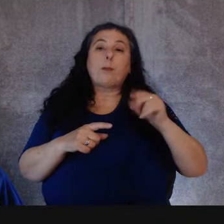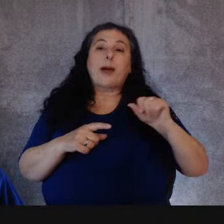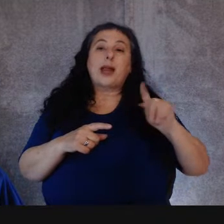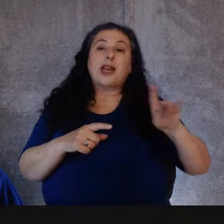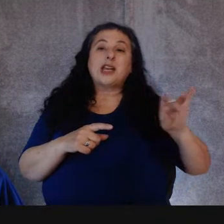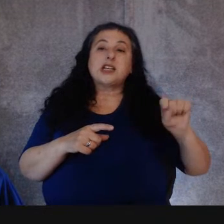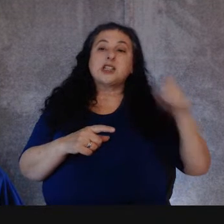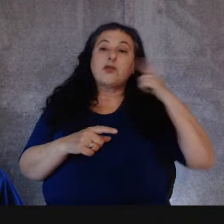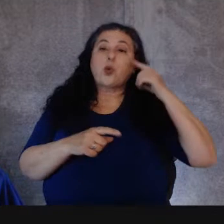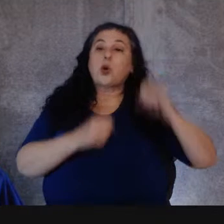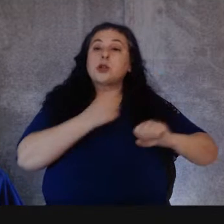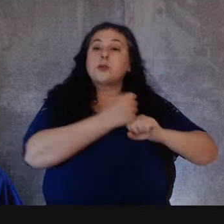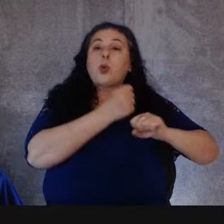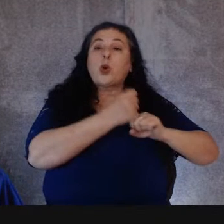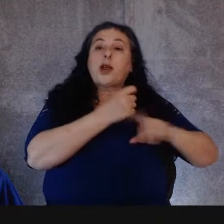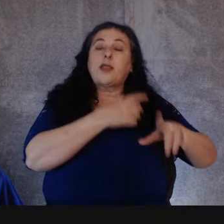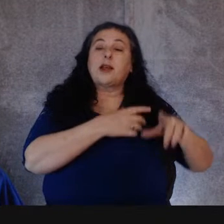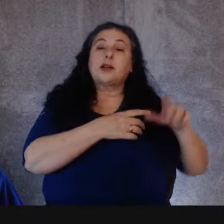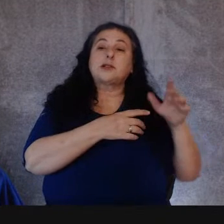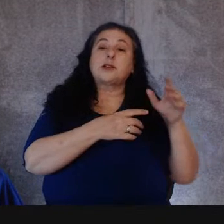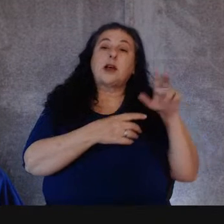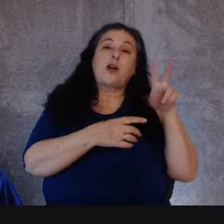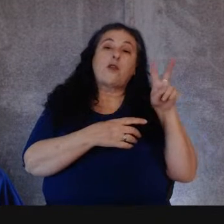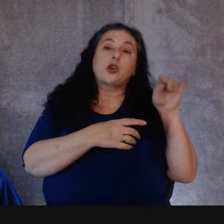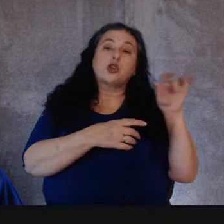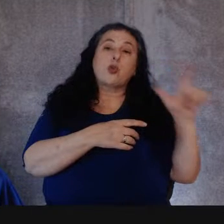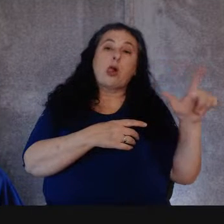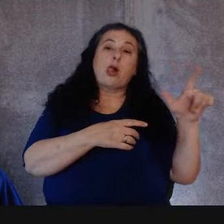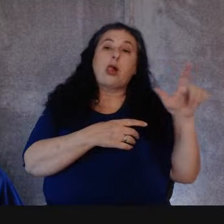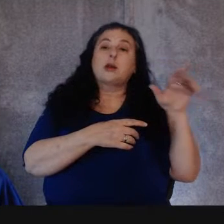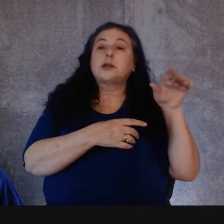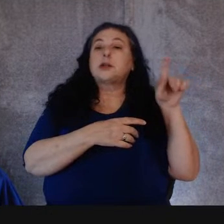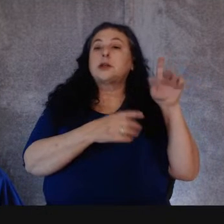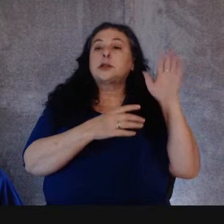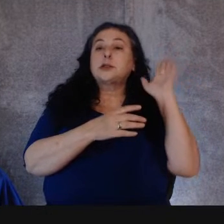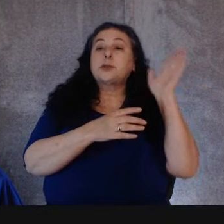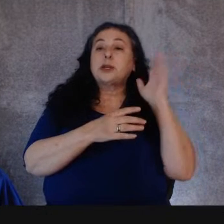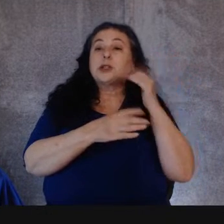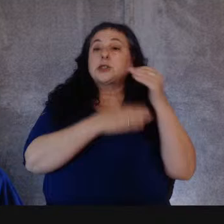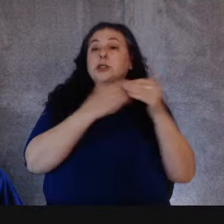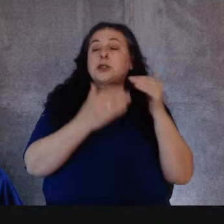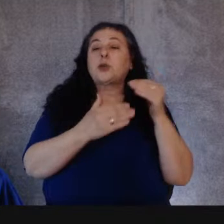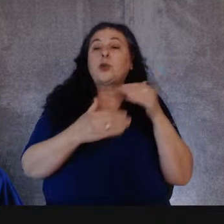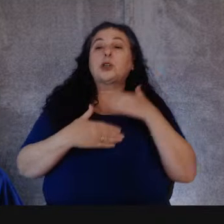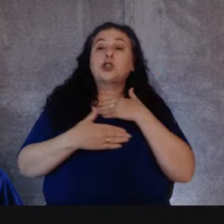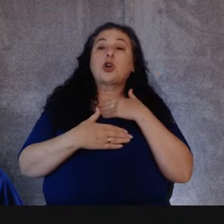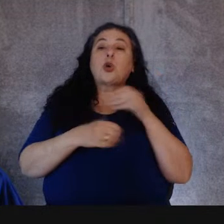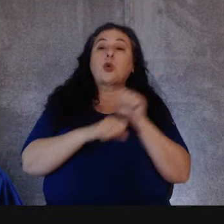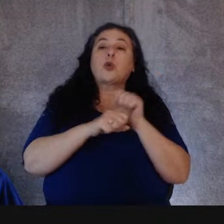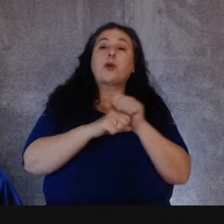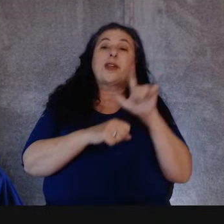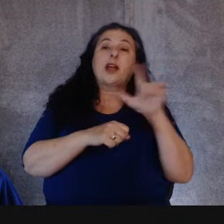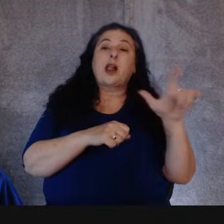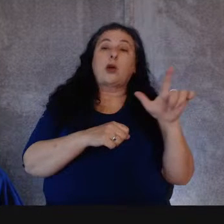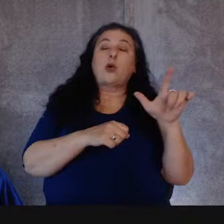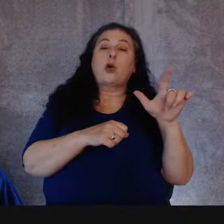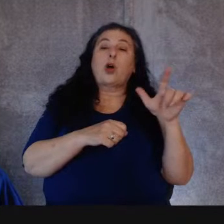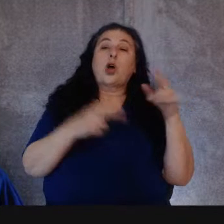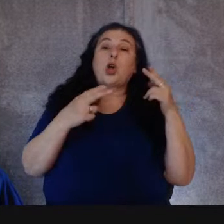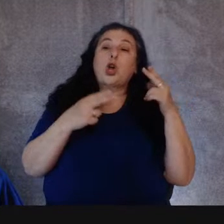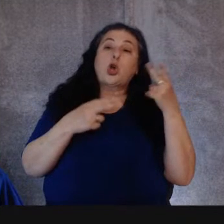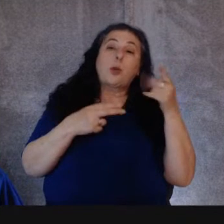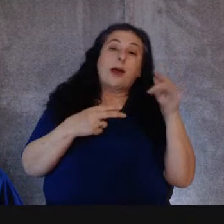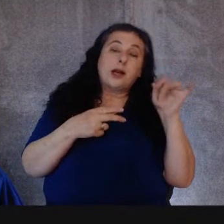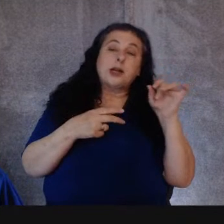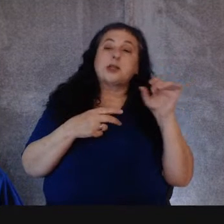supporting this virtual speaker series. We really enjoy working with such great organizations like Illinois Humanities and are very happy to work together to